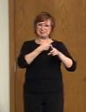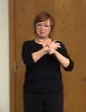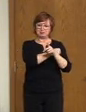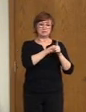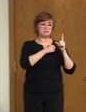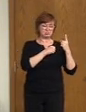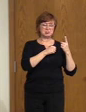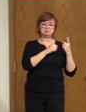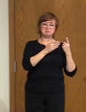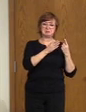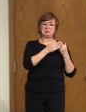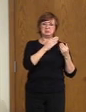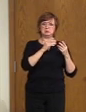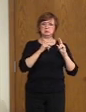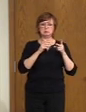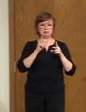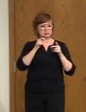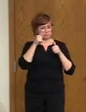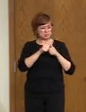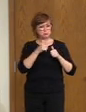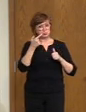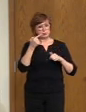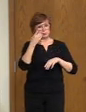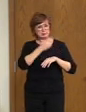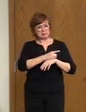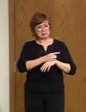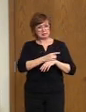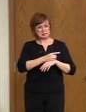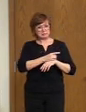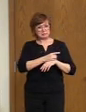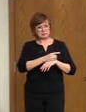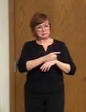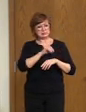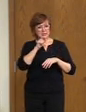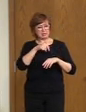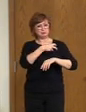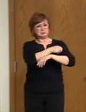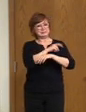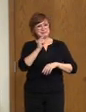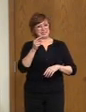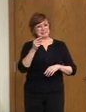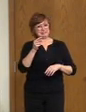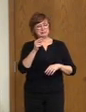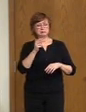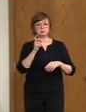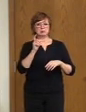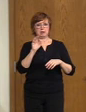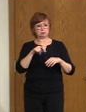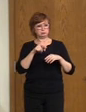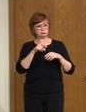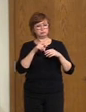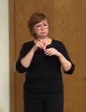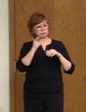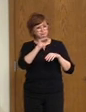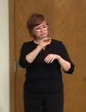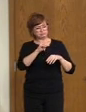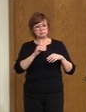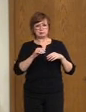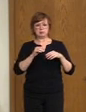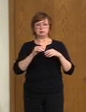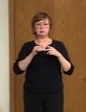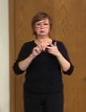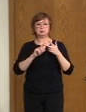As well as evaluating the program, any concerns that might be around safety that we may see, and certainly we will actually